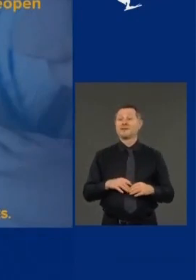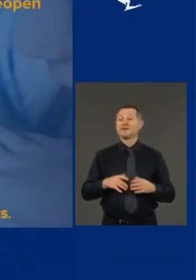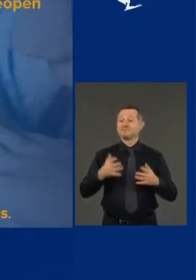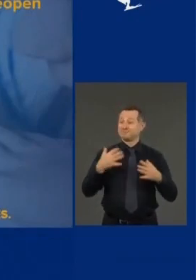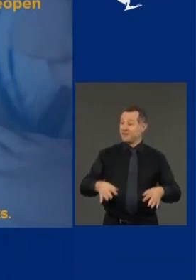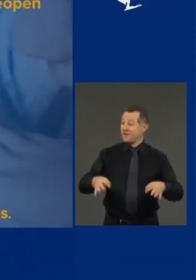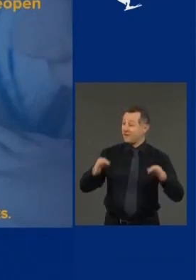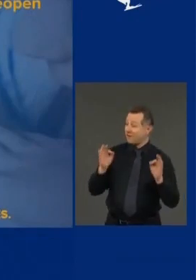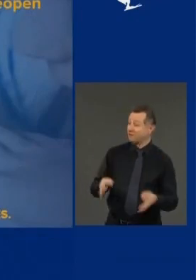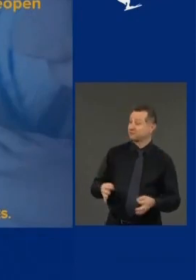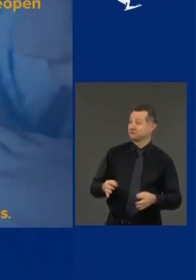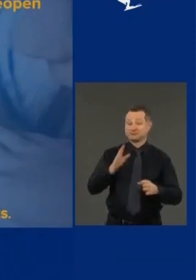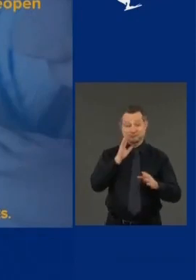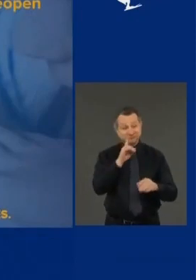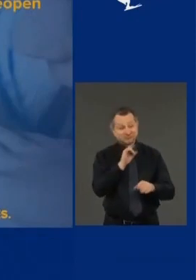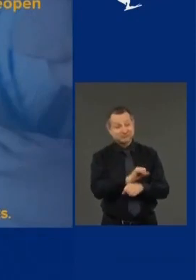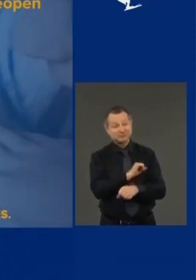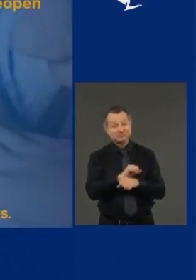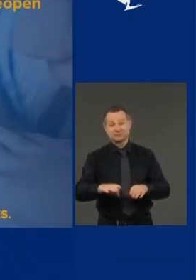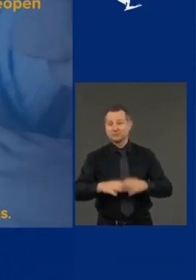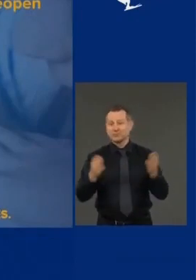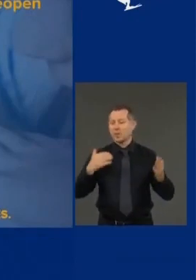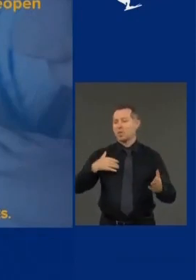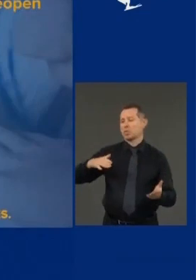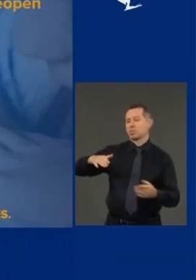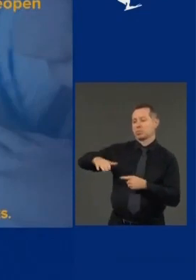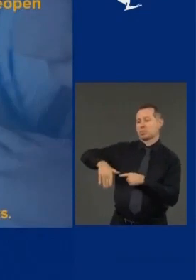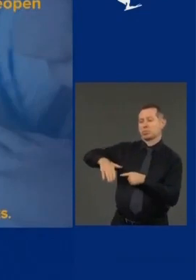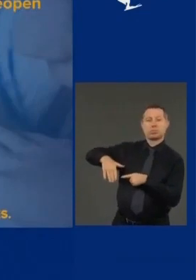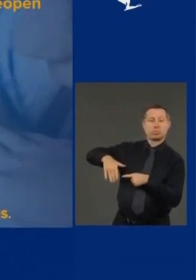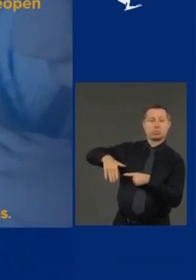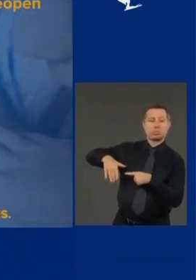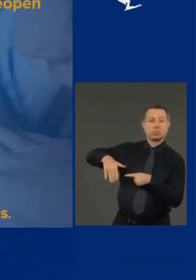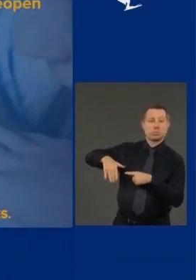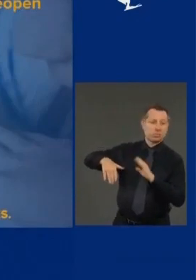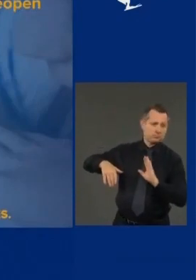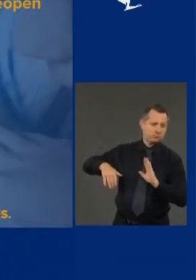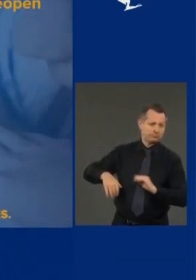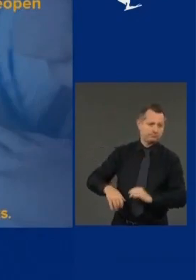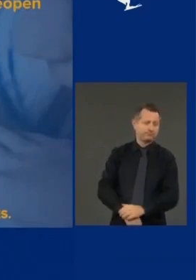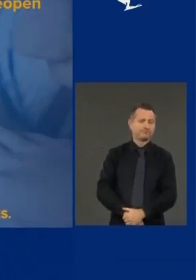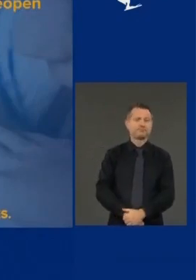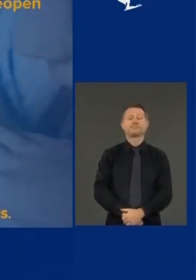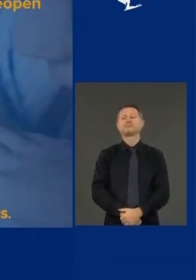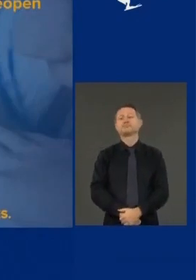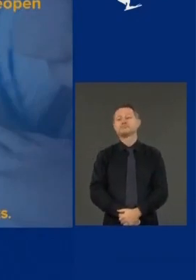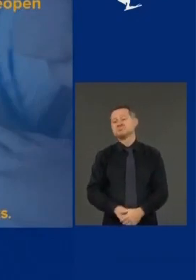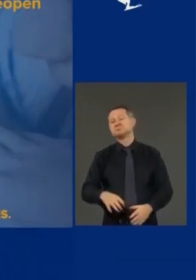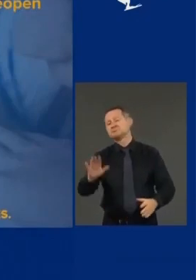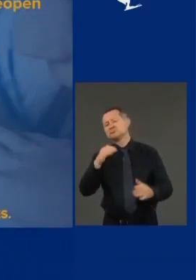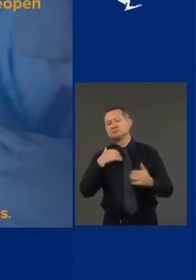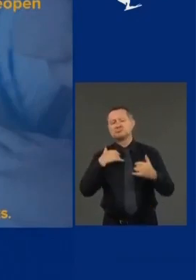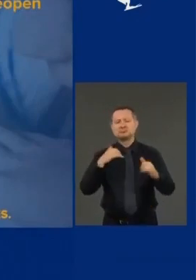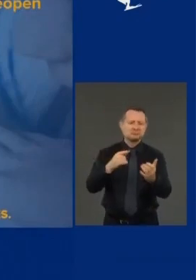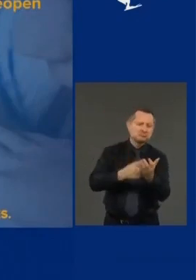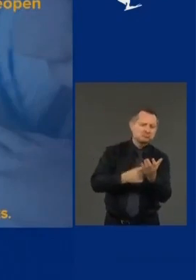no decision yet as to whether or not we are reopening schools. We obviously very much would like